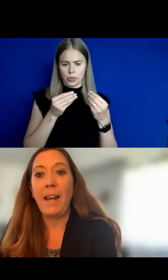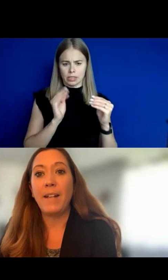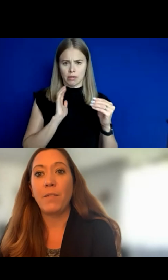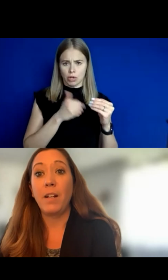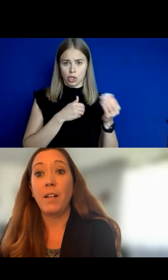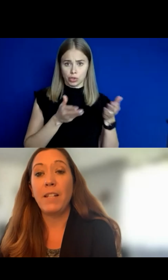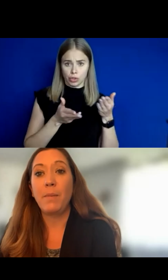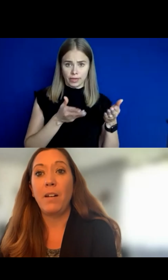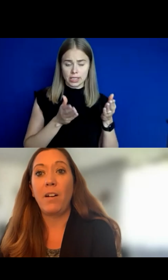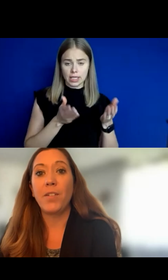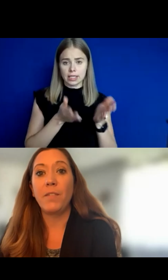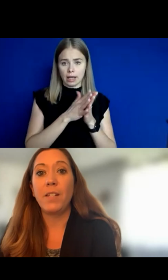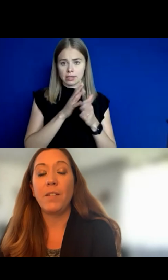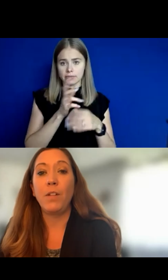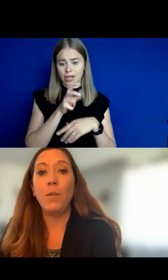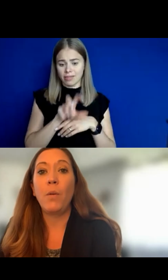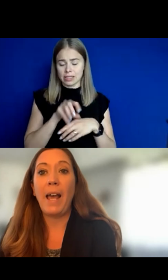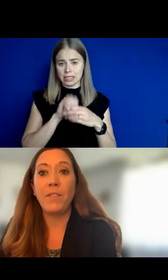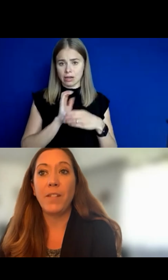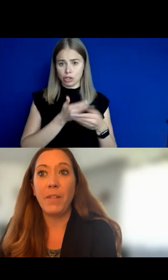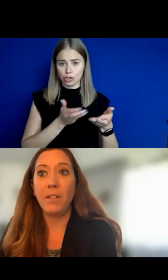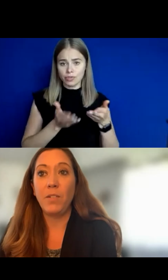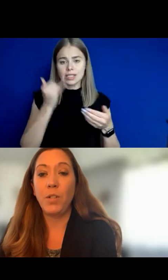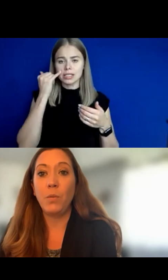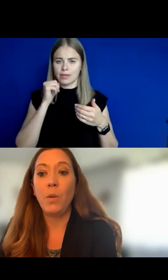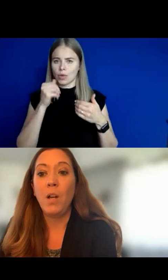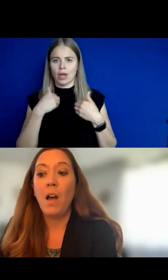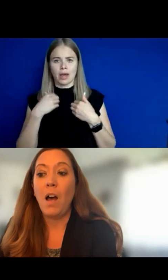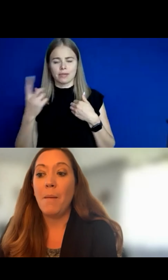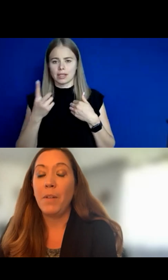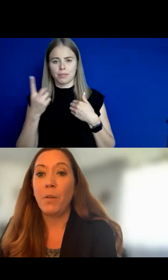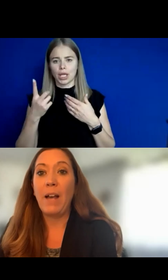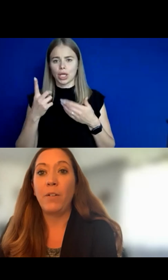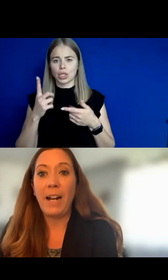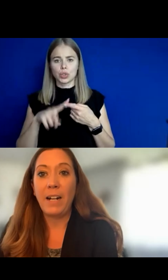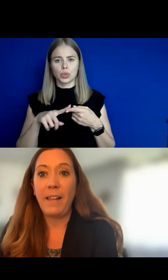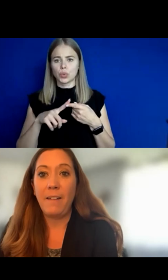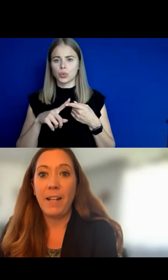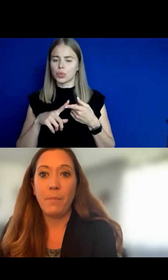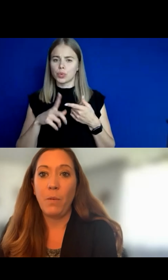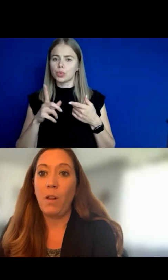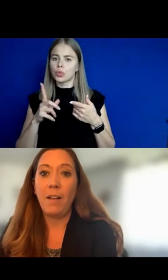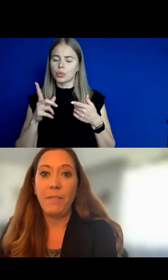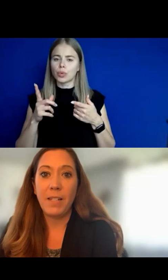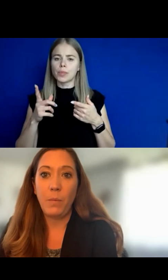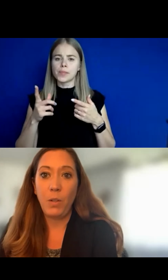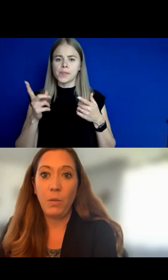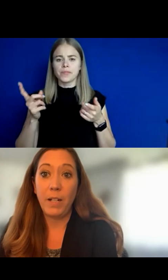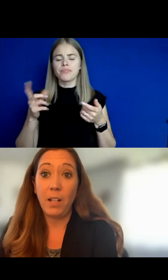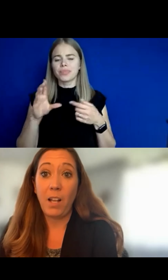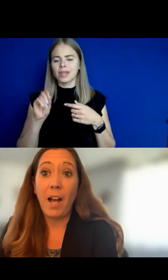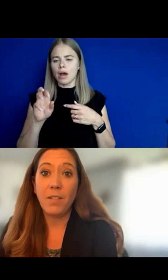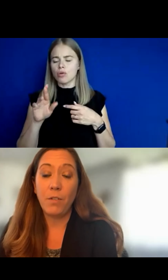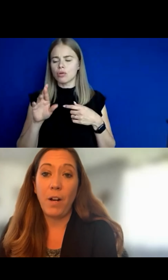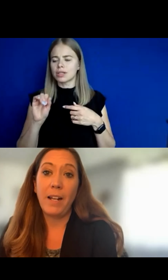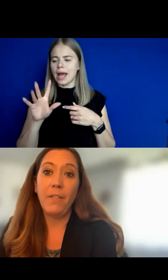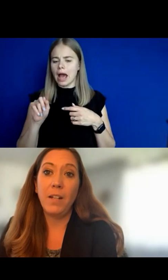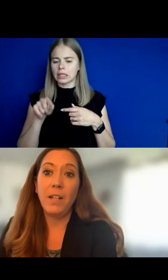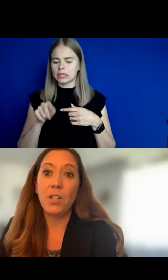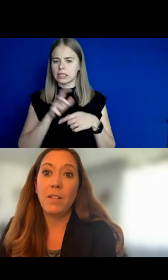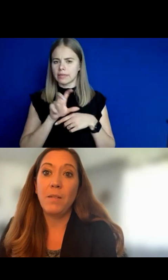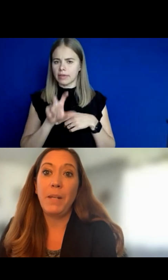and ask for an investment in our services if you don't have something to counteract that investment? Well, obviously, when you look at the cost of